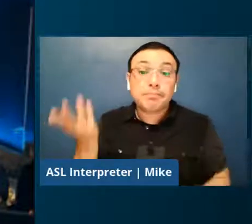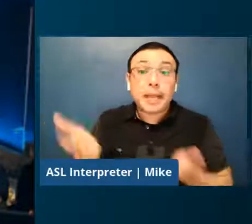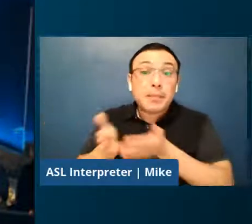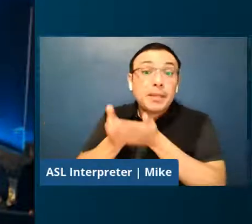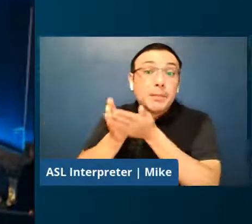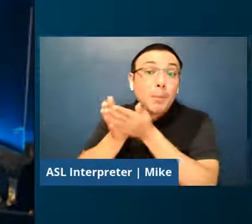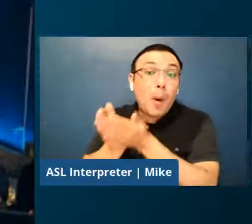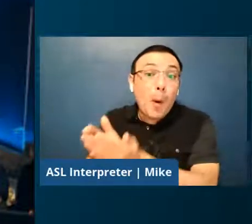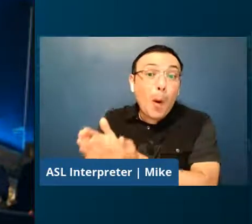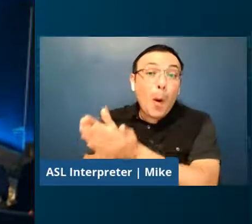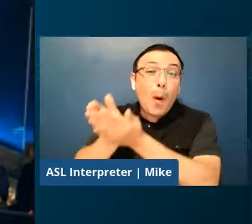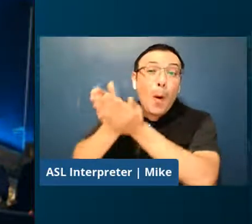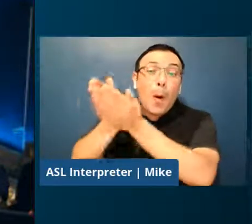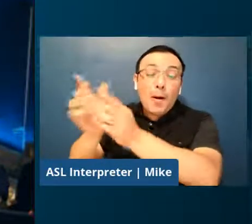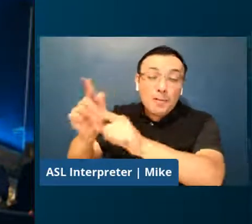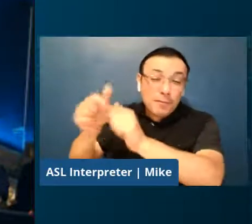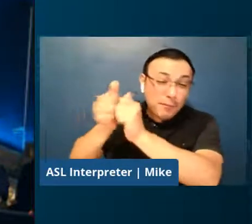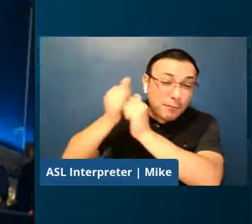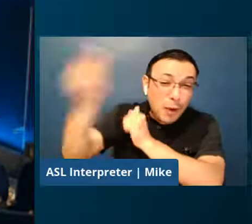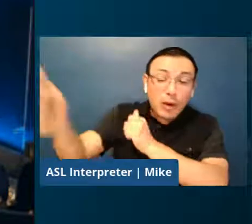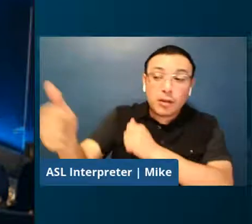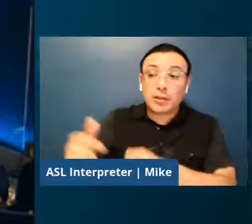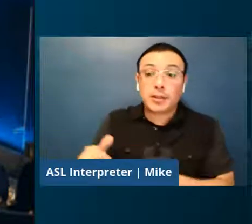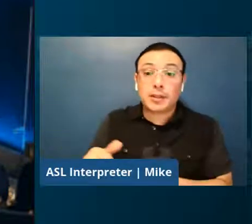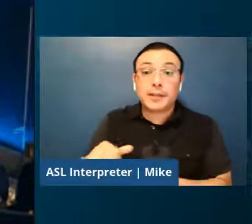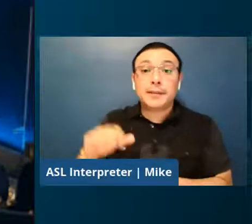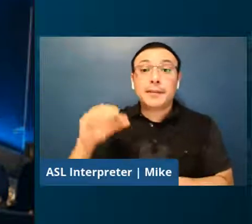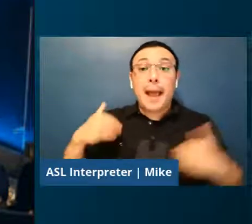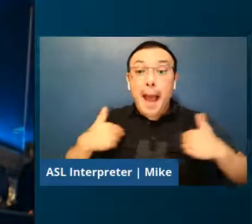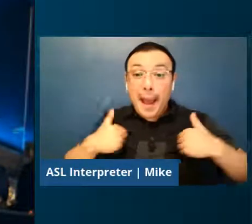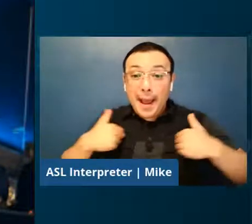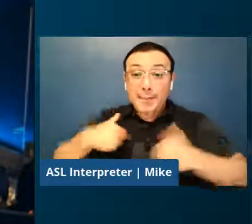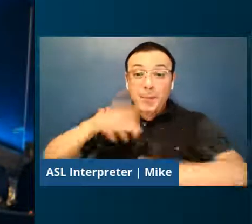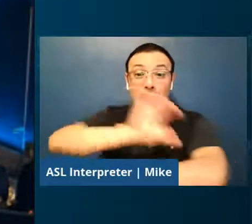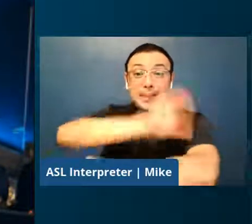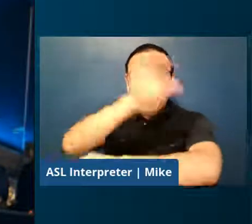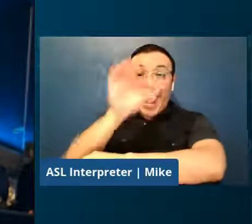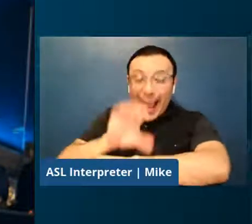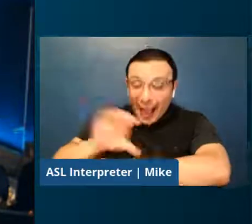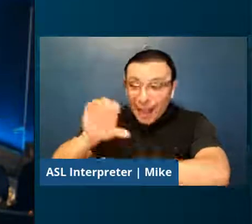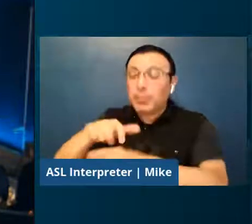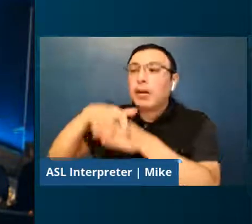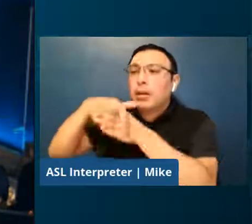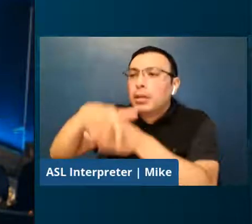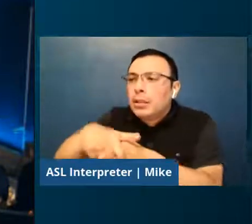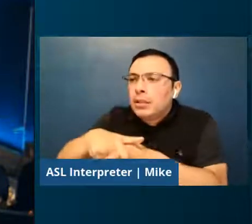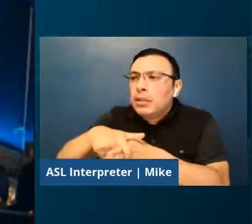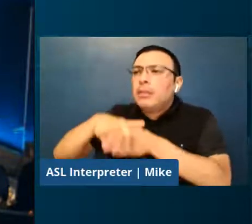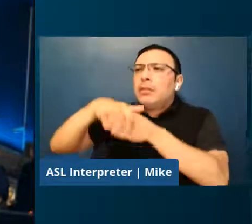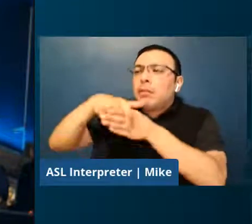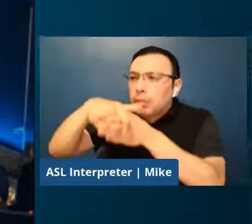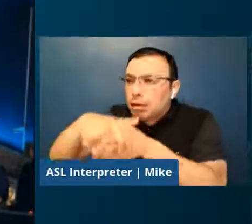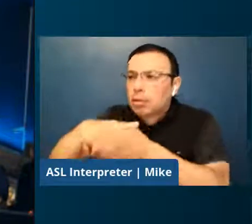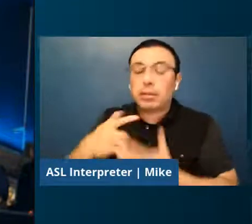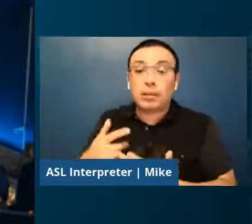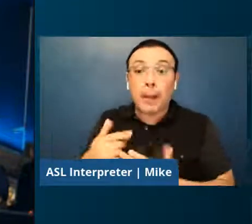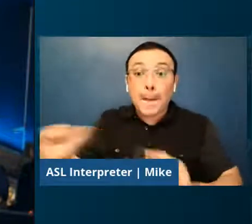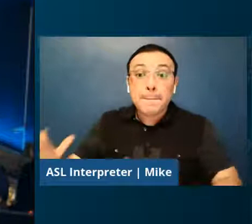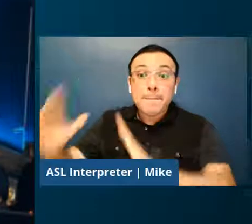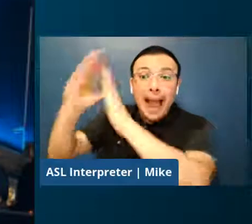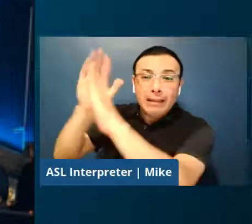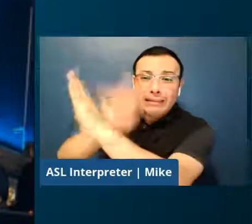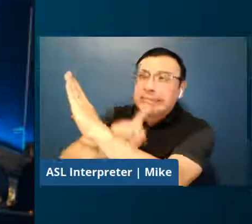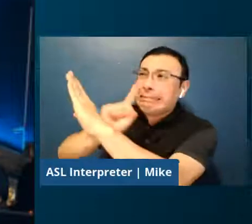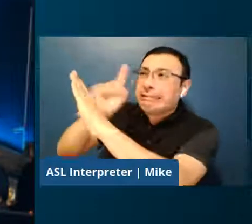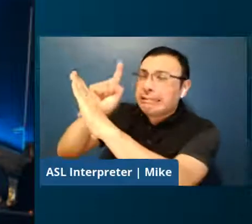in the desert, hiking through the wilderness, maybe, or even in a capsule in space. But this idea of getting nutrition